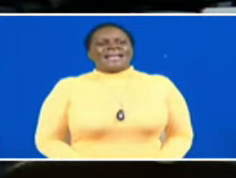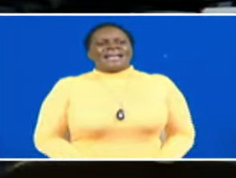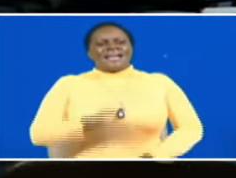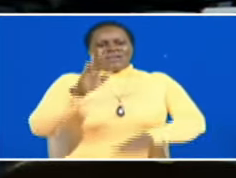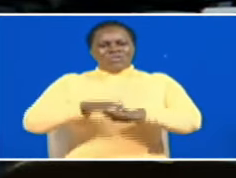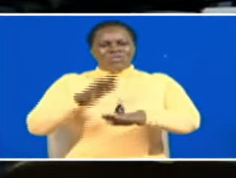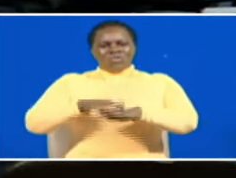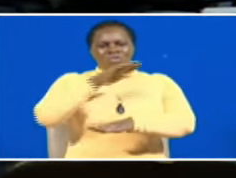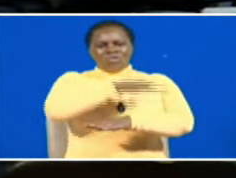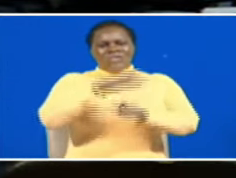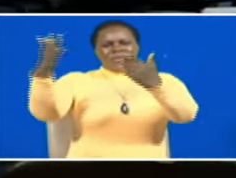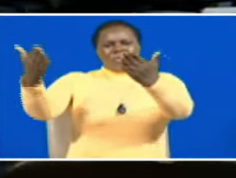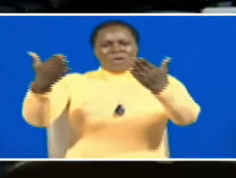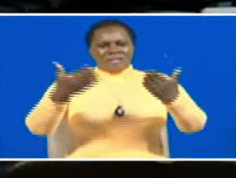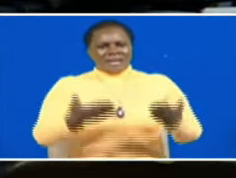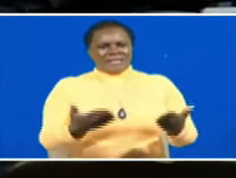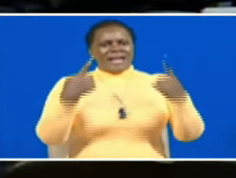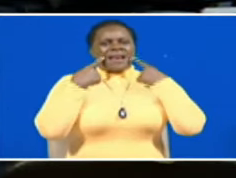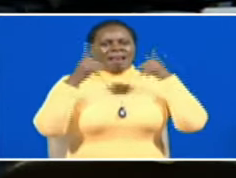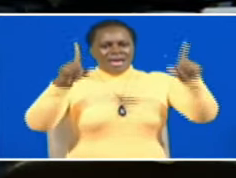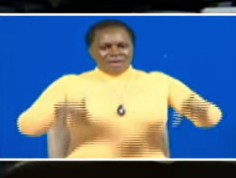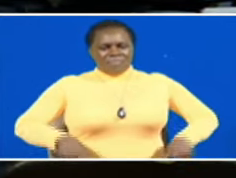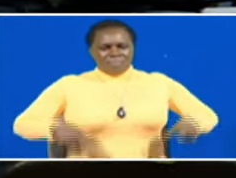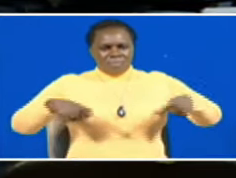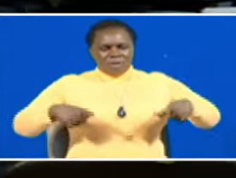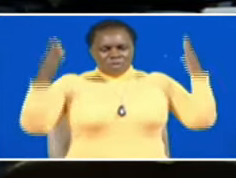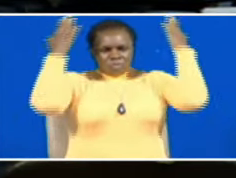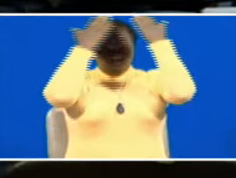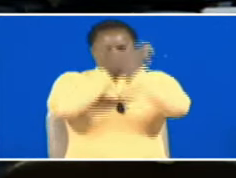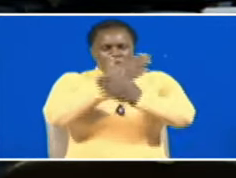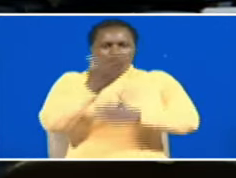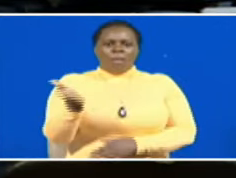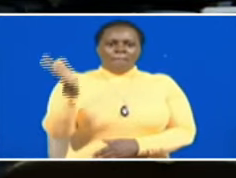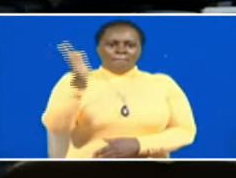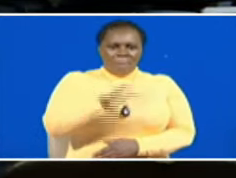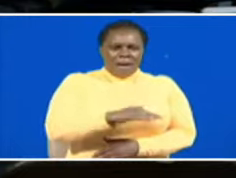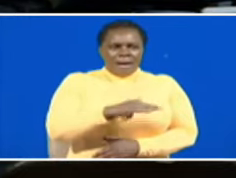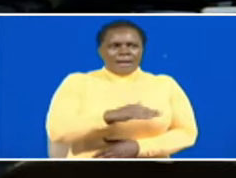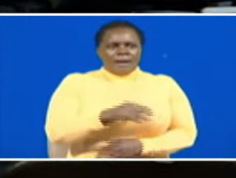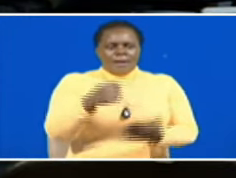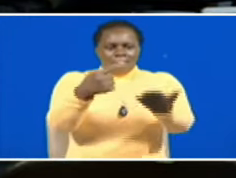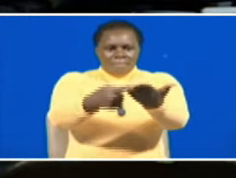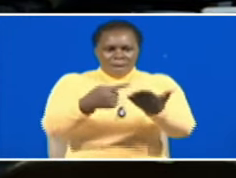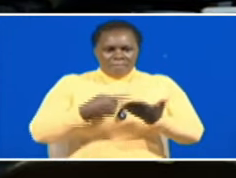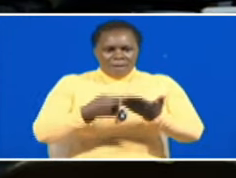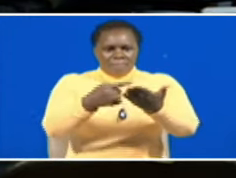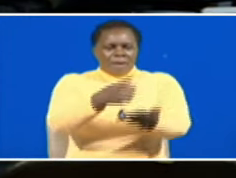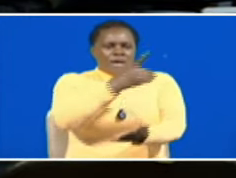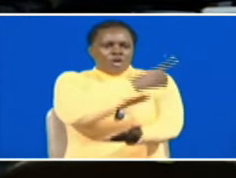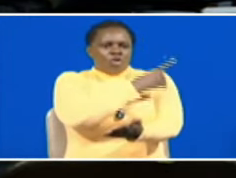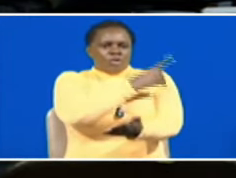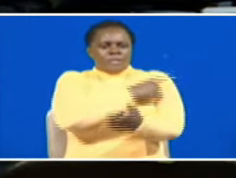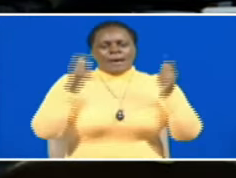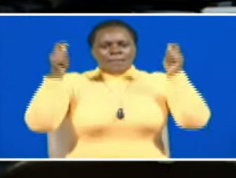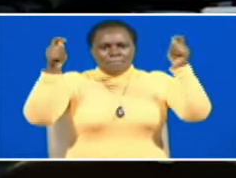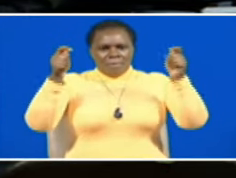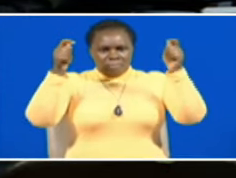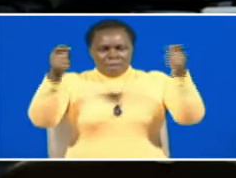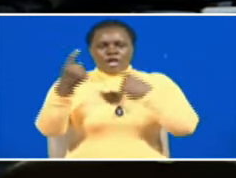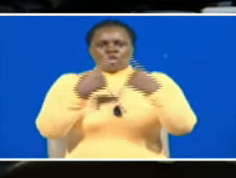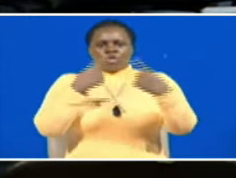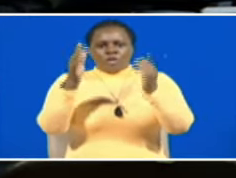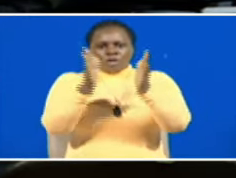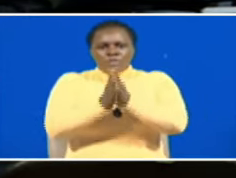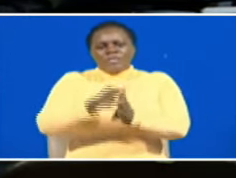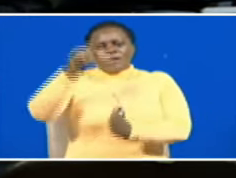Hello, very good evening and welcome to this live broadcast. Tonight we bring back the unending debate on the MEDEC strike. We will be speaking